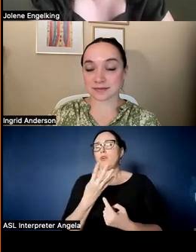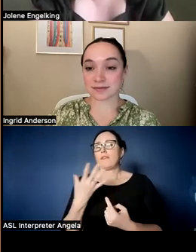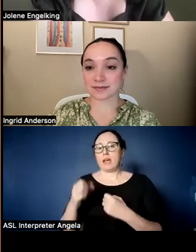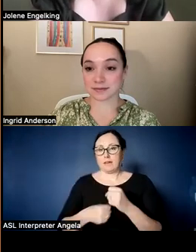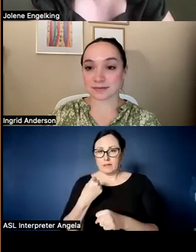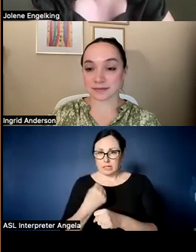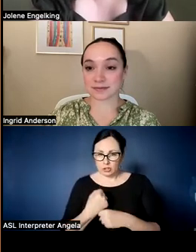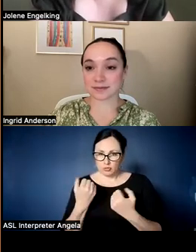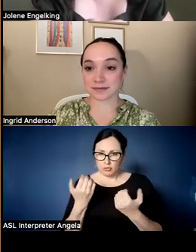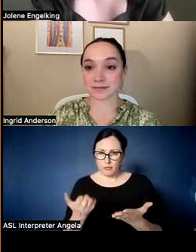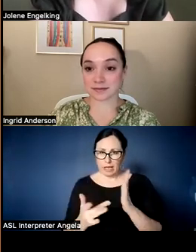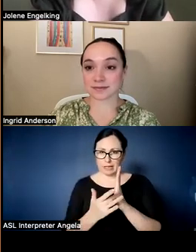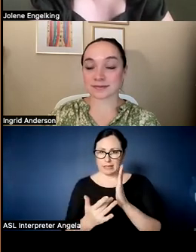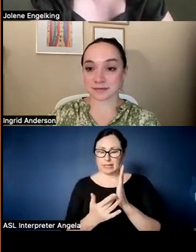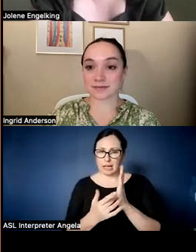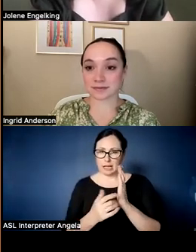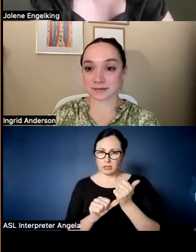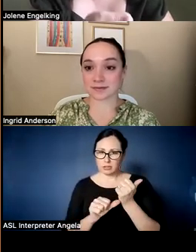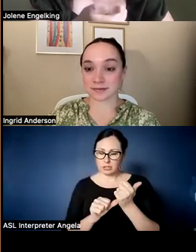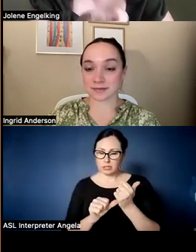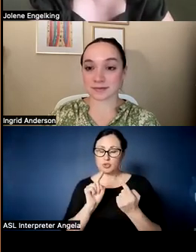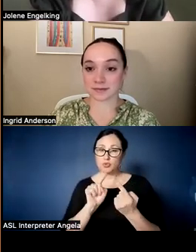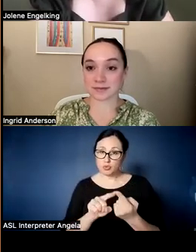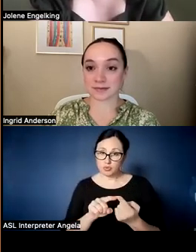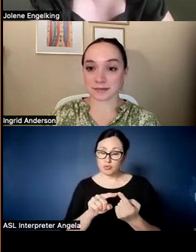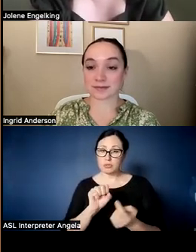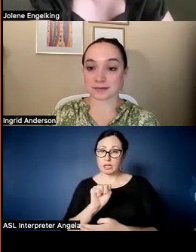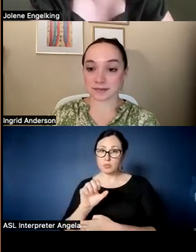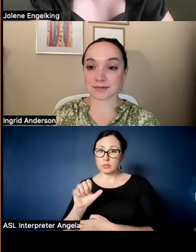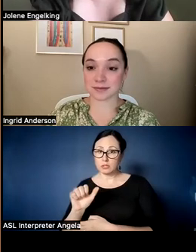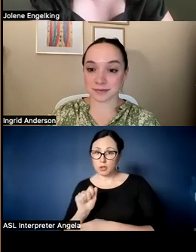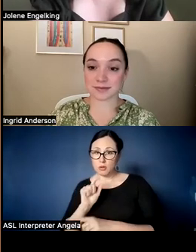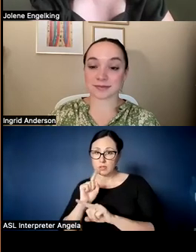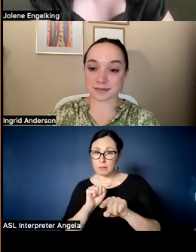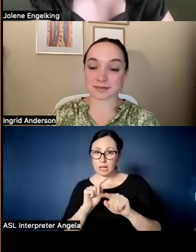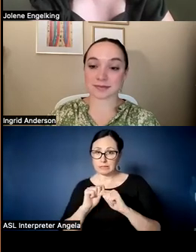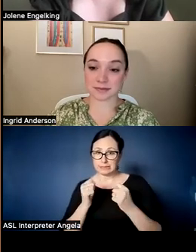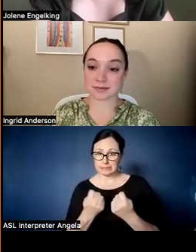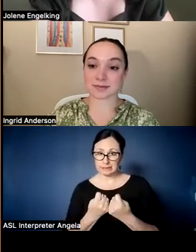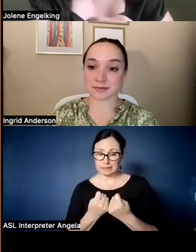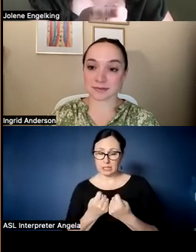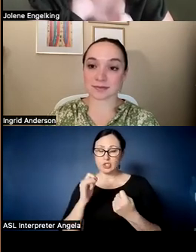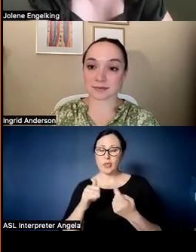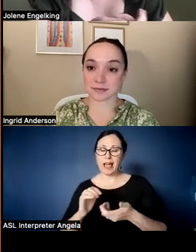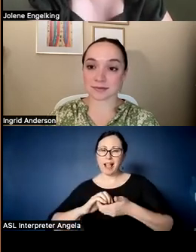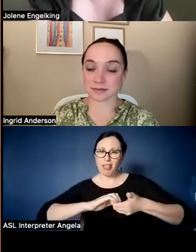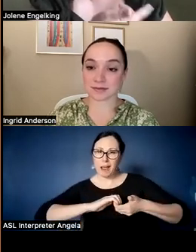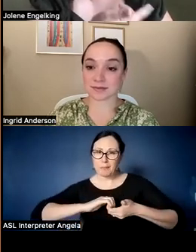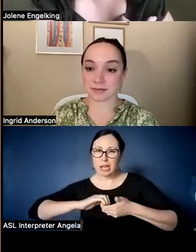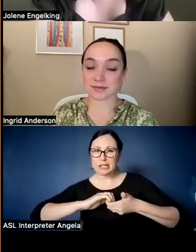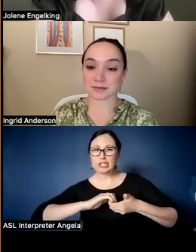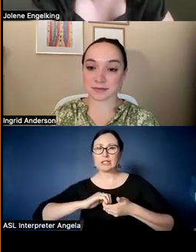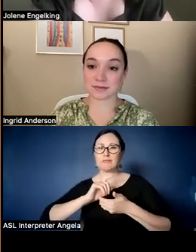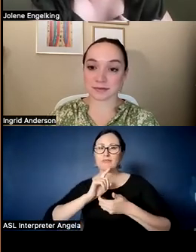providing technical assistance to sexual assault response teams. And so that collaborative response is something that I deeply love, cherish,